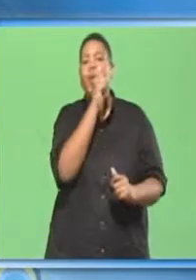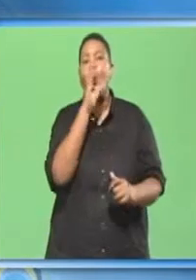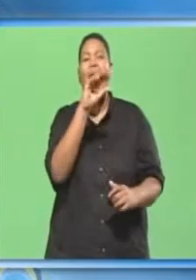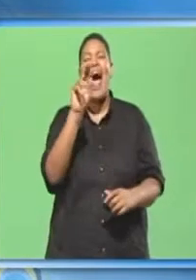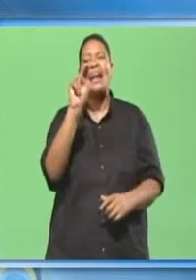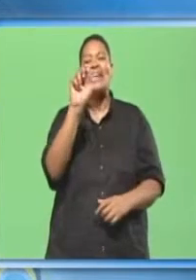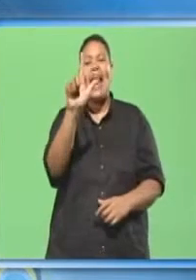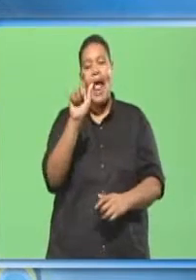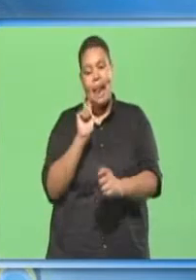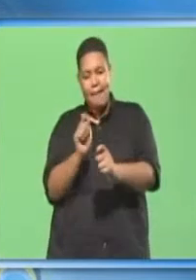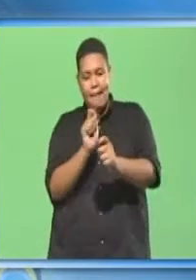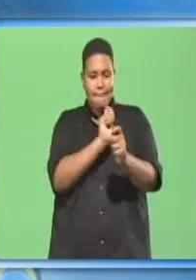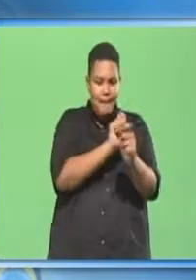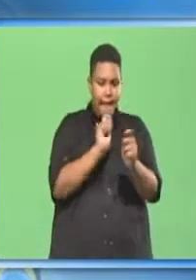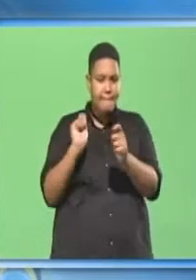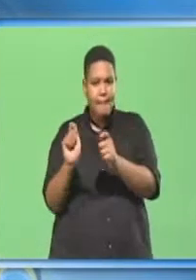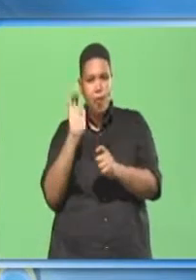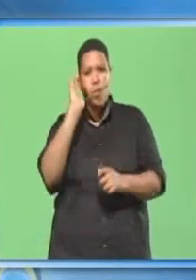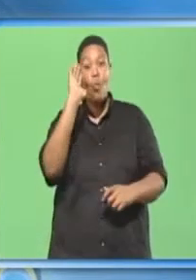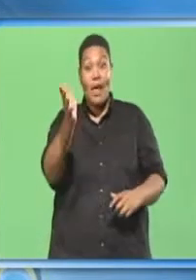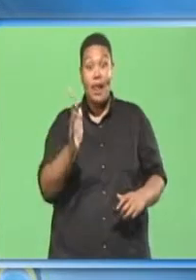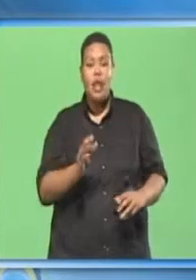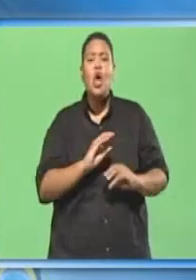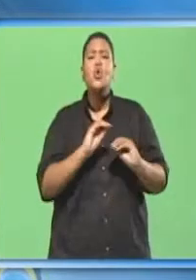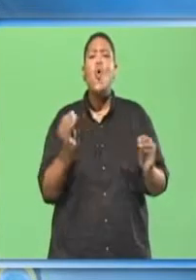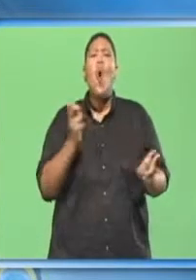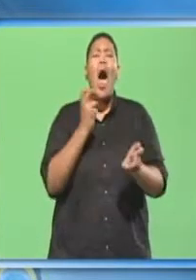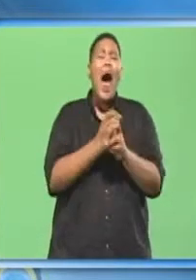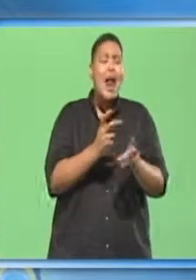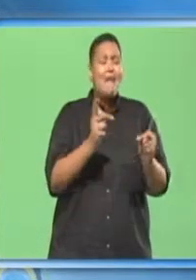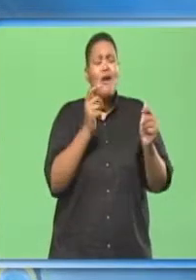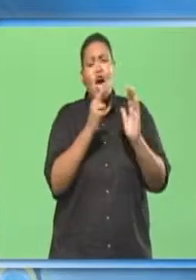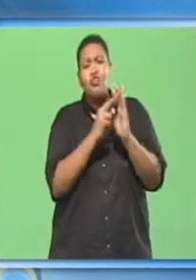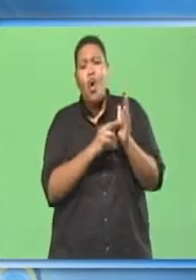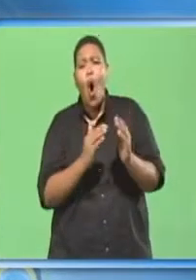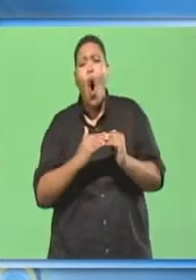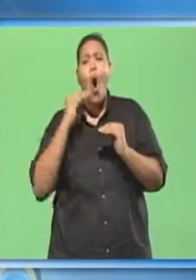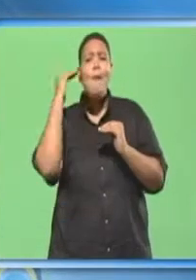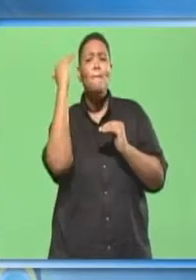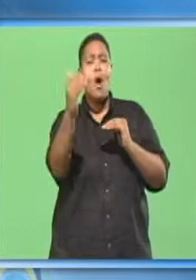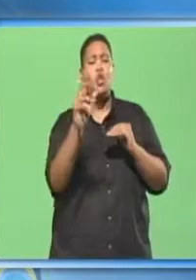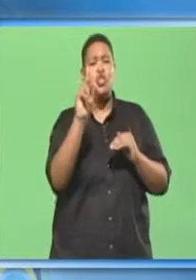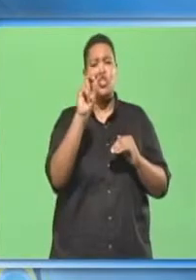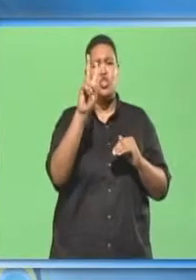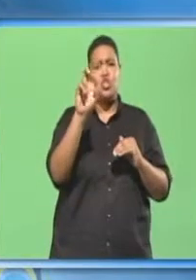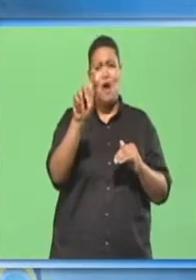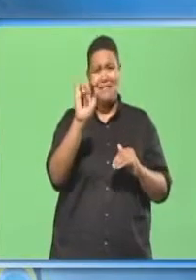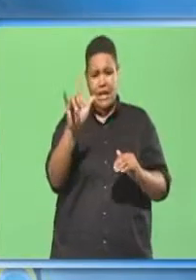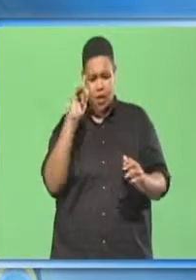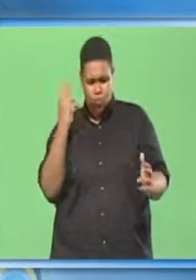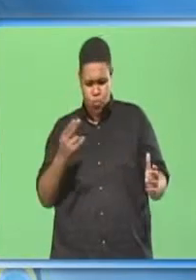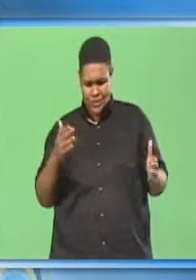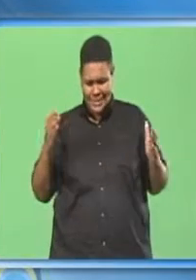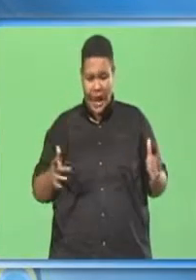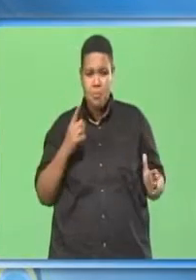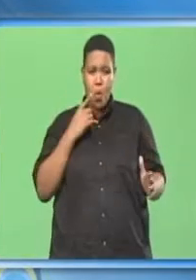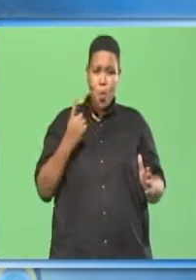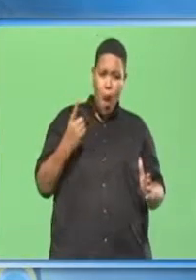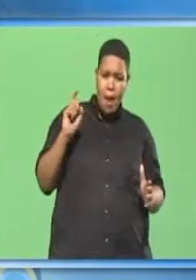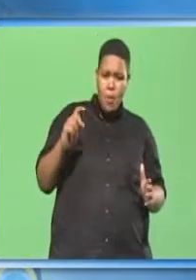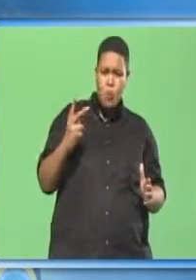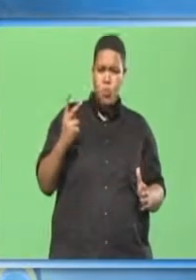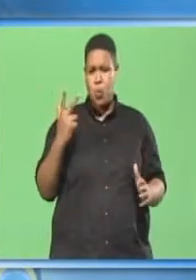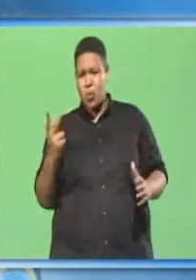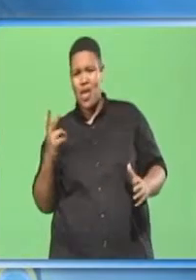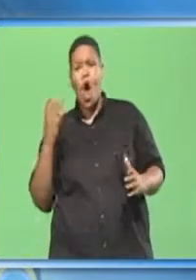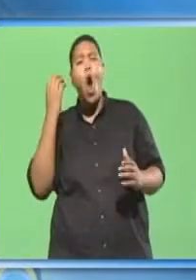nails. There are no hard and fast rules of how many dovetails will be used on the sides and how wide the